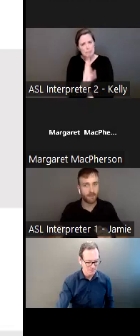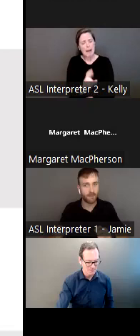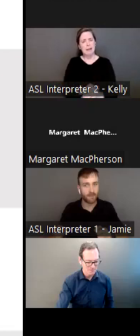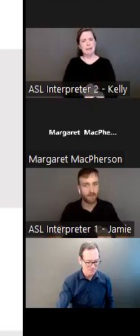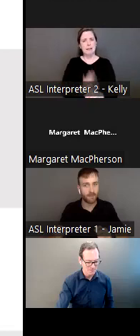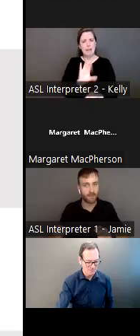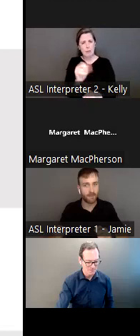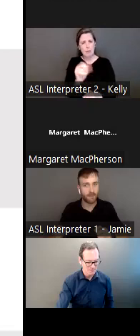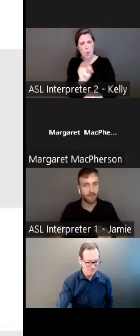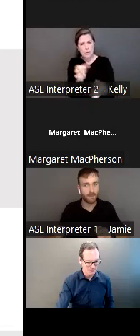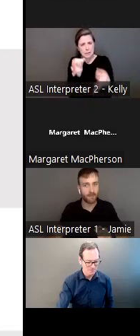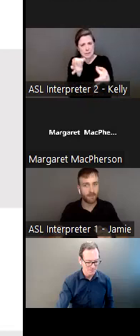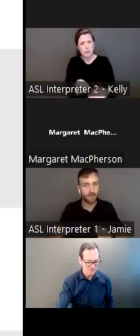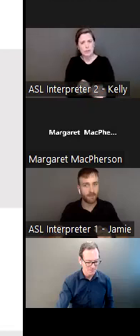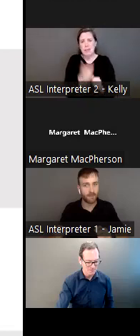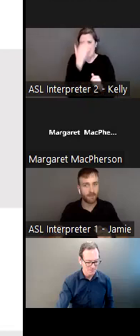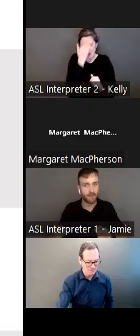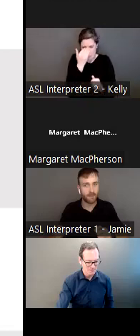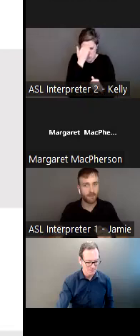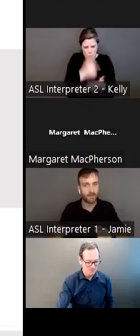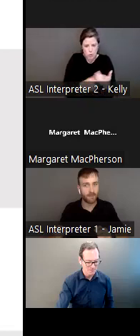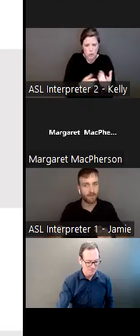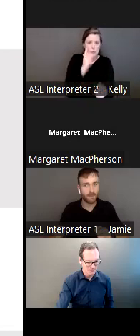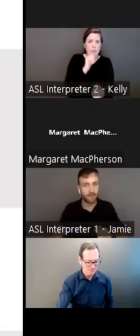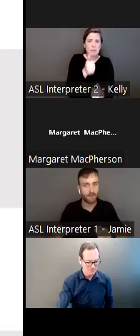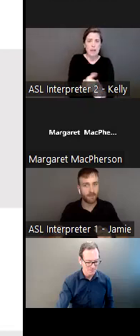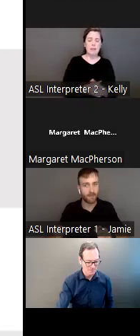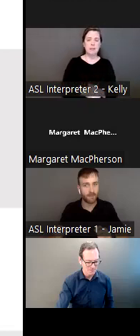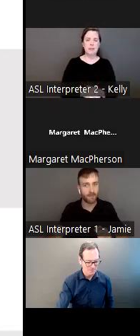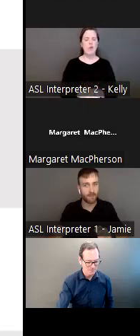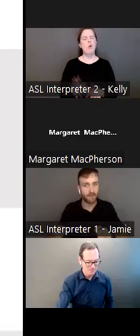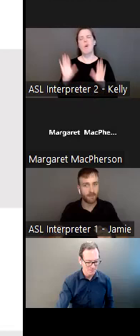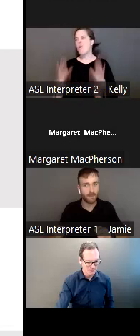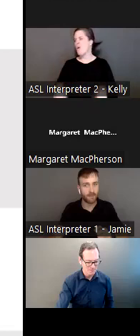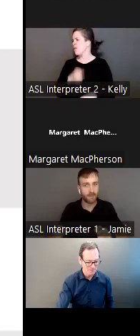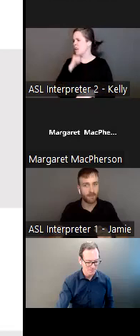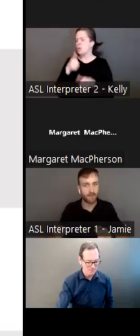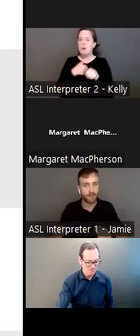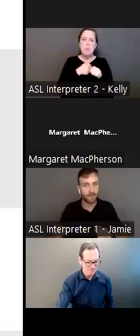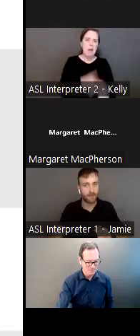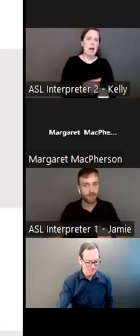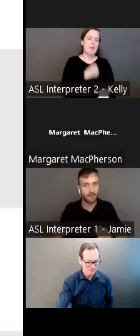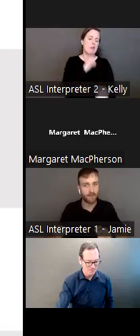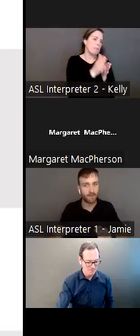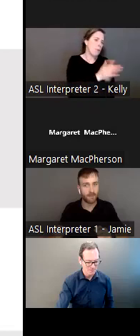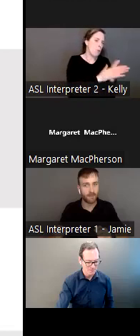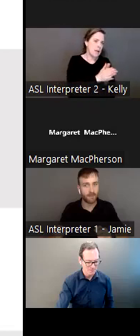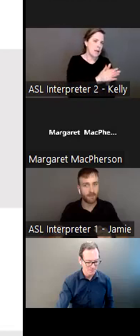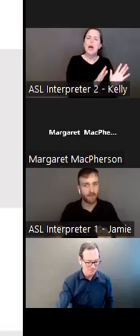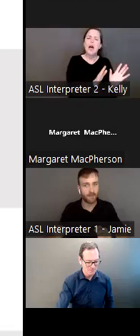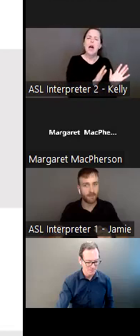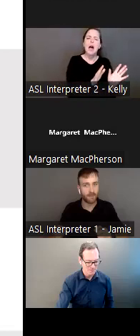an expert in their life. So instead of saying they're non-compliant or unmotivated, you say, you know what, they chose something else.